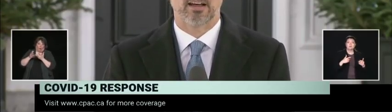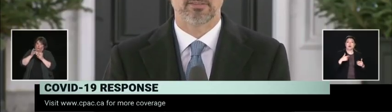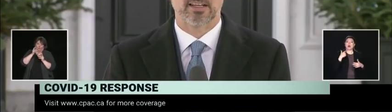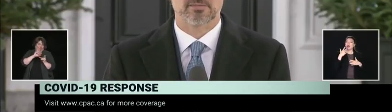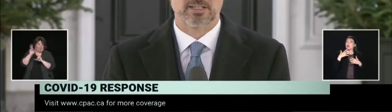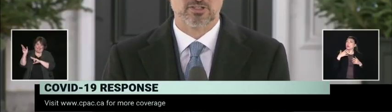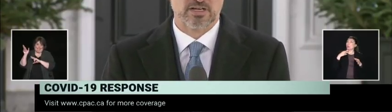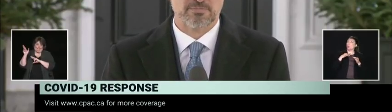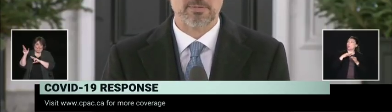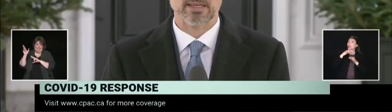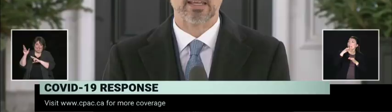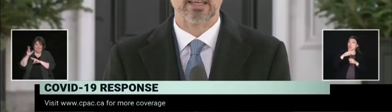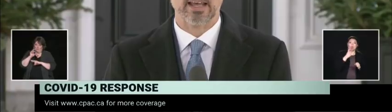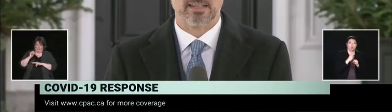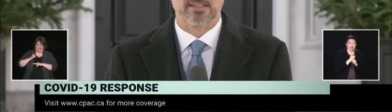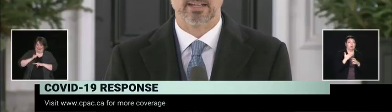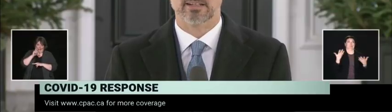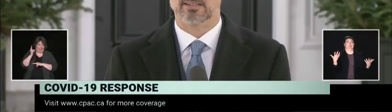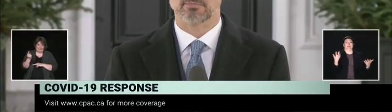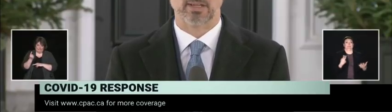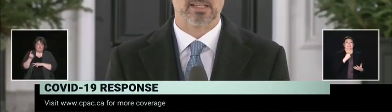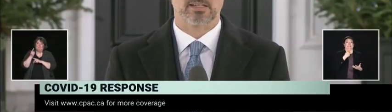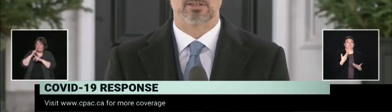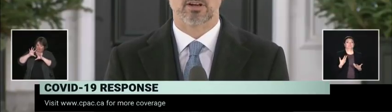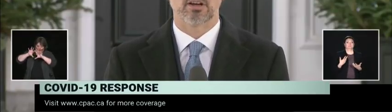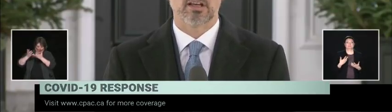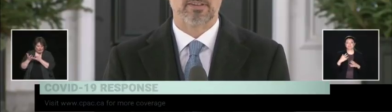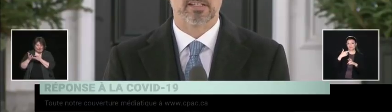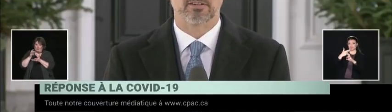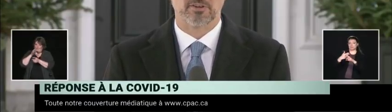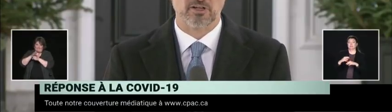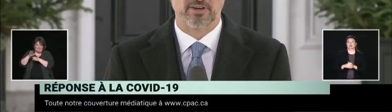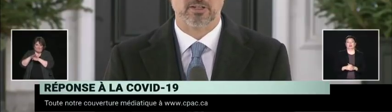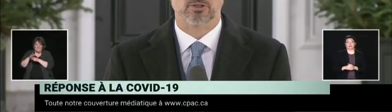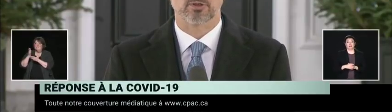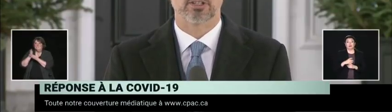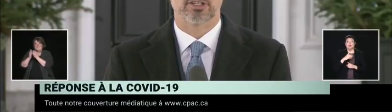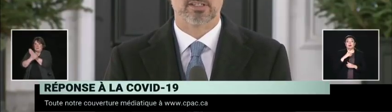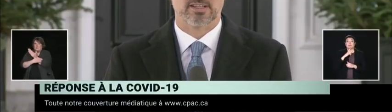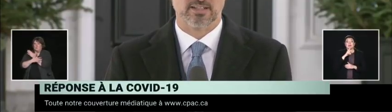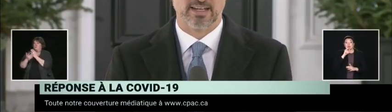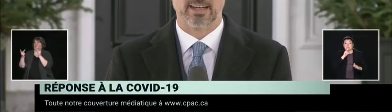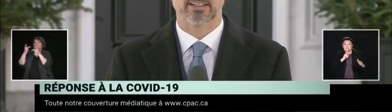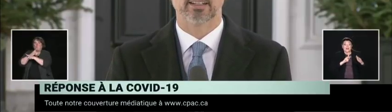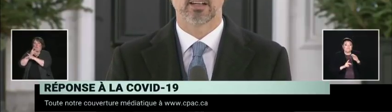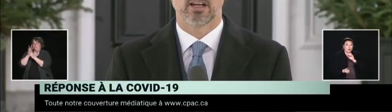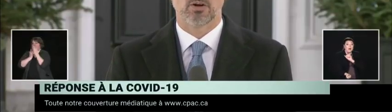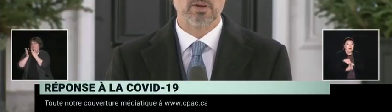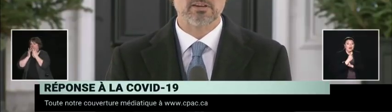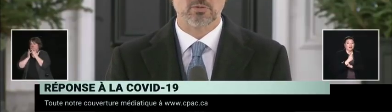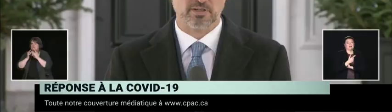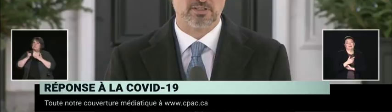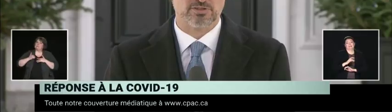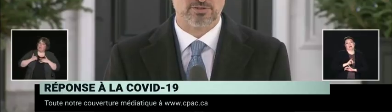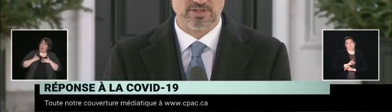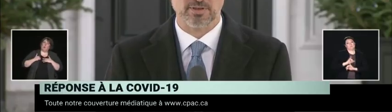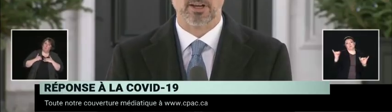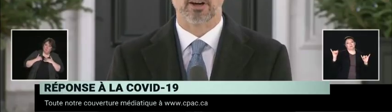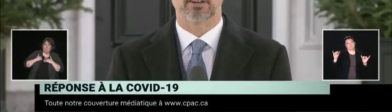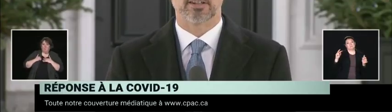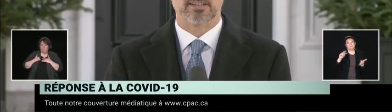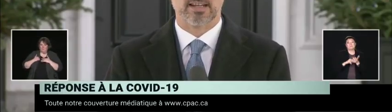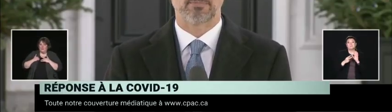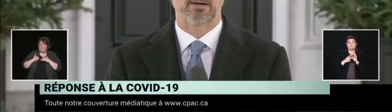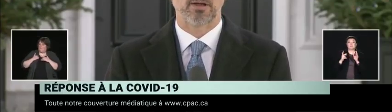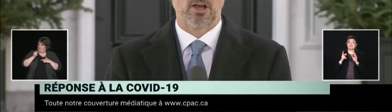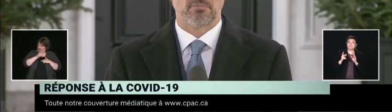to have as much PPE as needed. Some places are facing far greater shortages than Canada. We have worked extremely